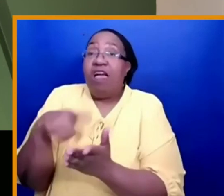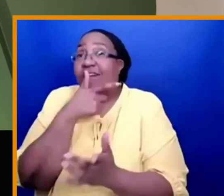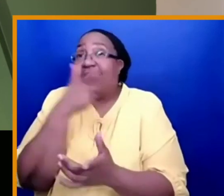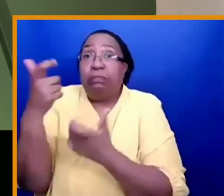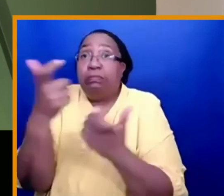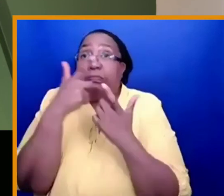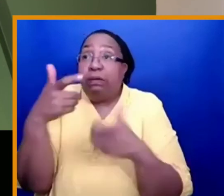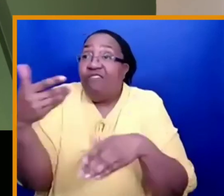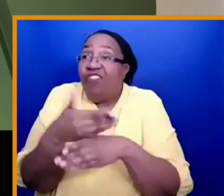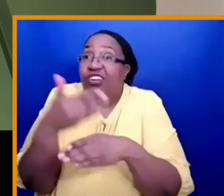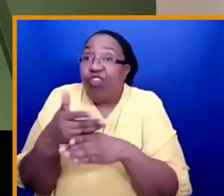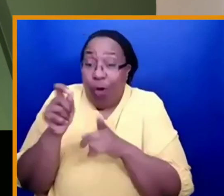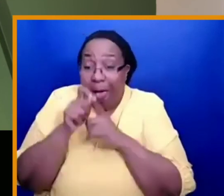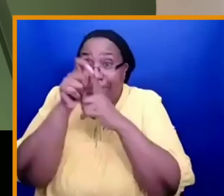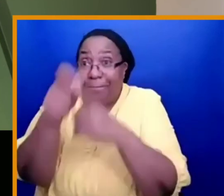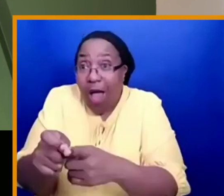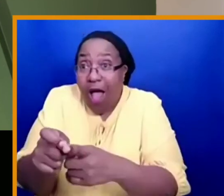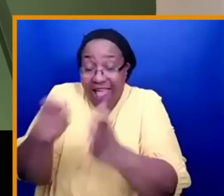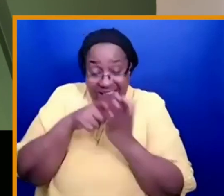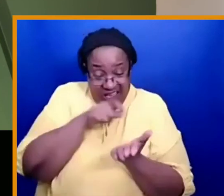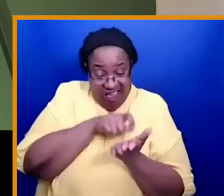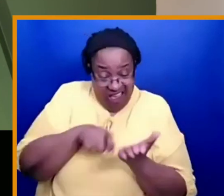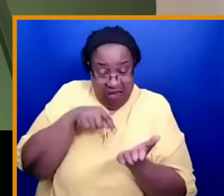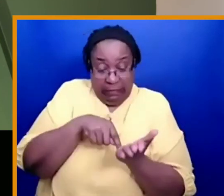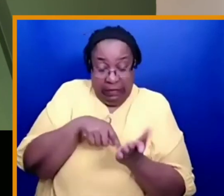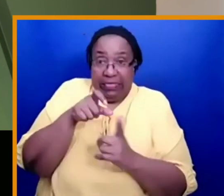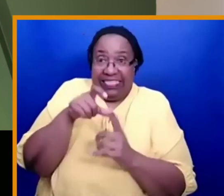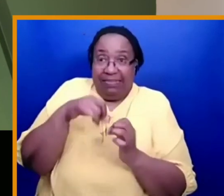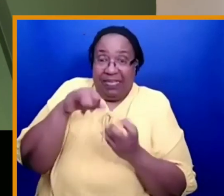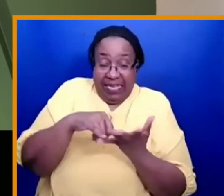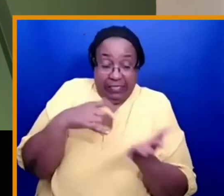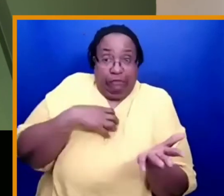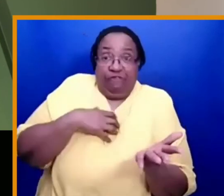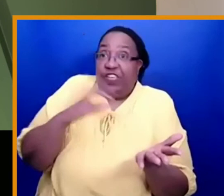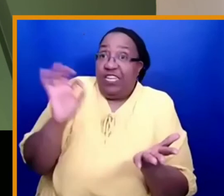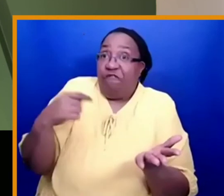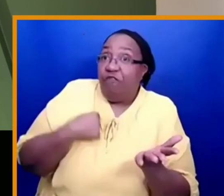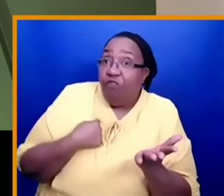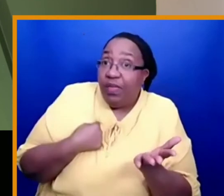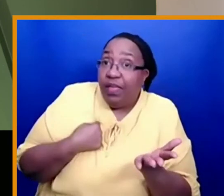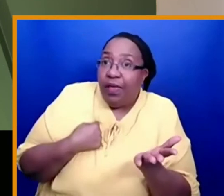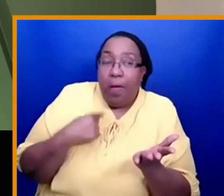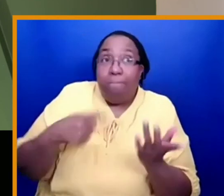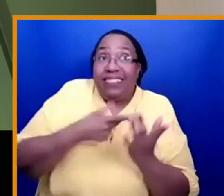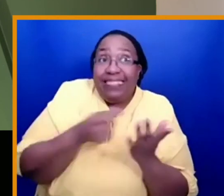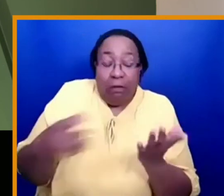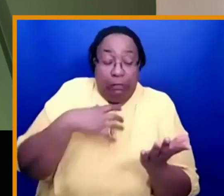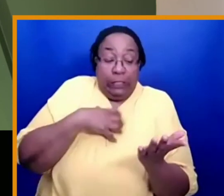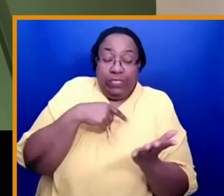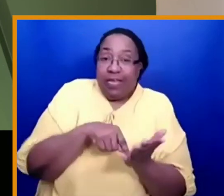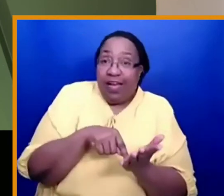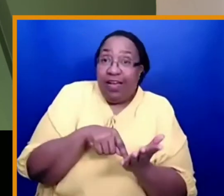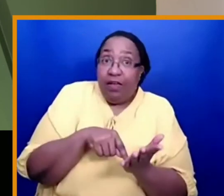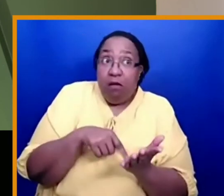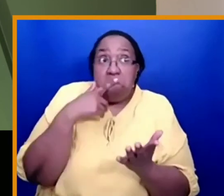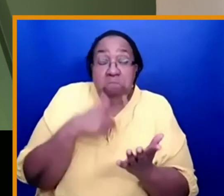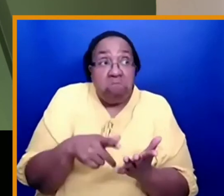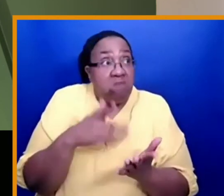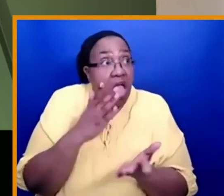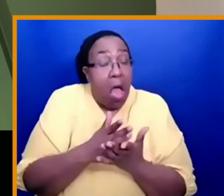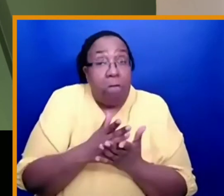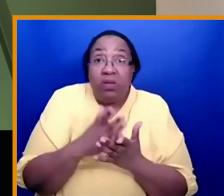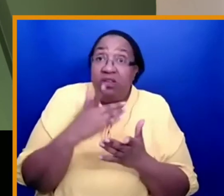life. Declaring convictions for employment is a complex area, whether convictions are spent or unspent, whether the role is exempt from the Rehabilitation